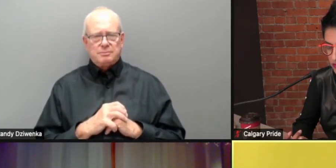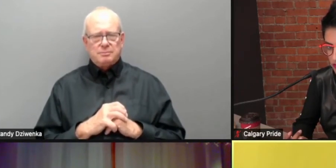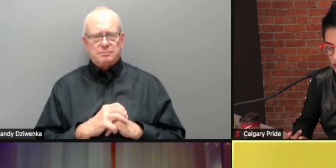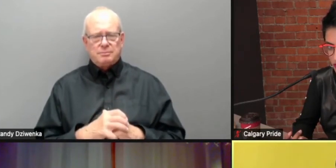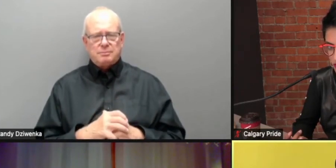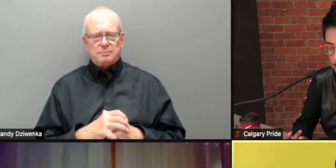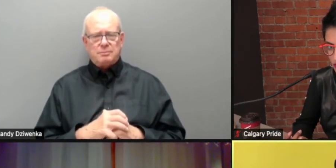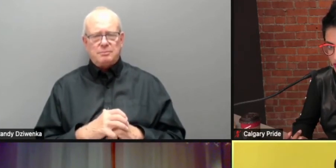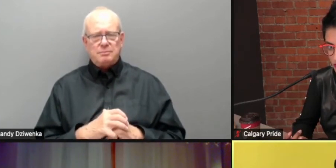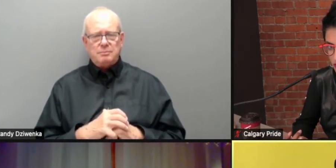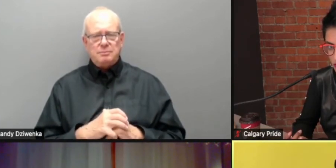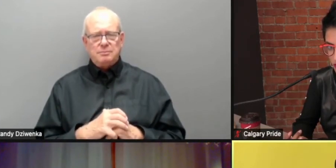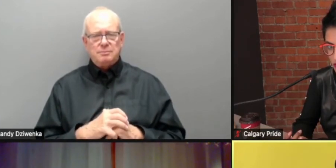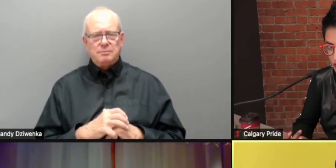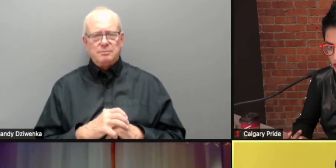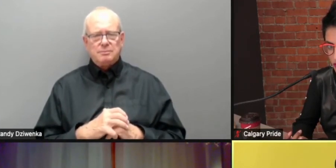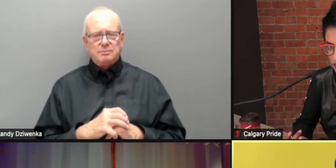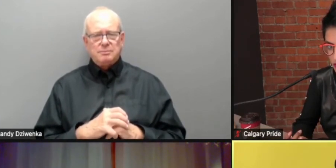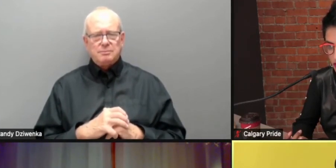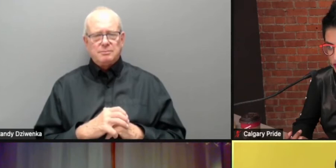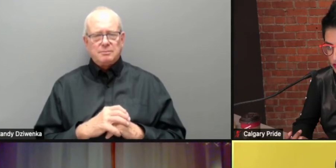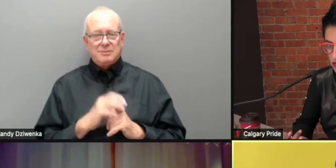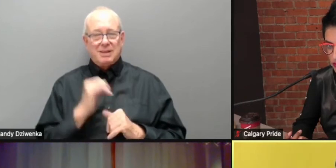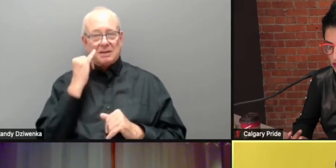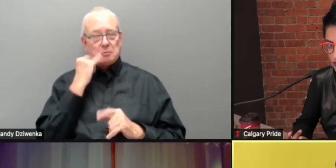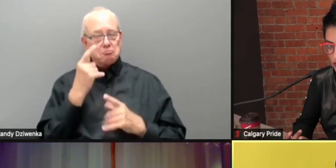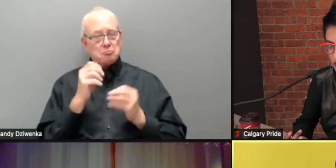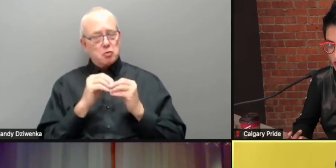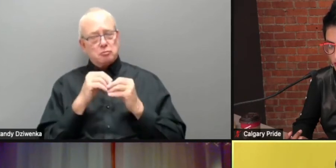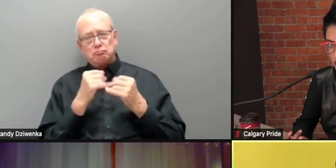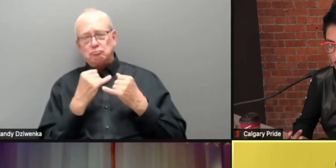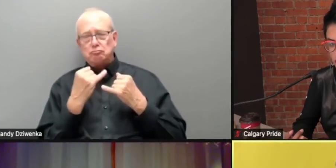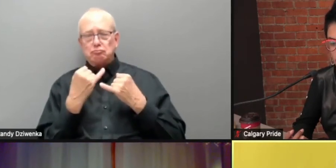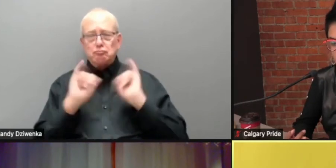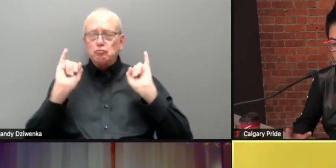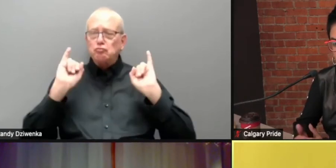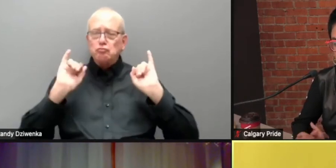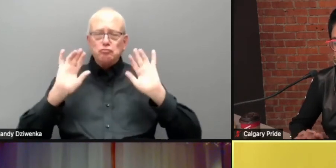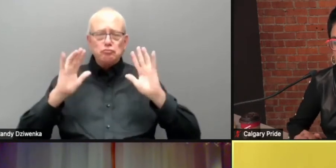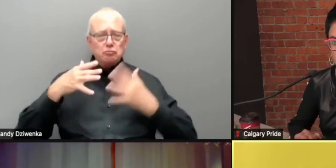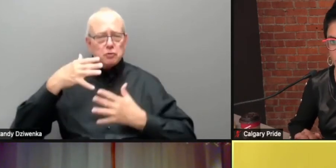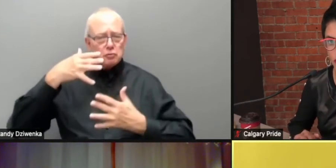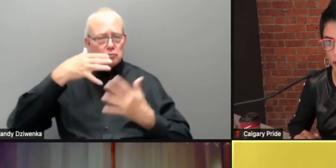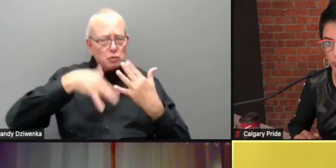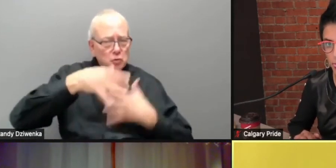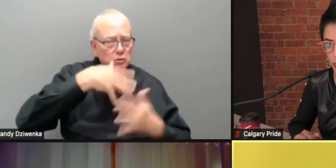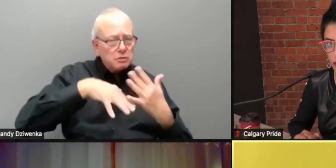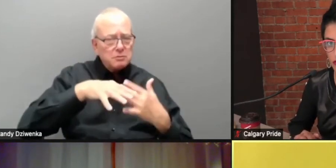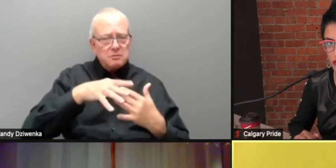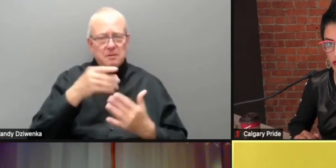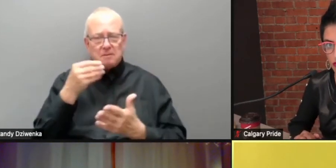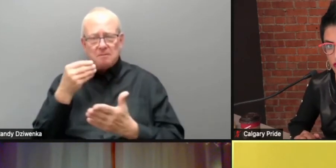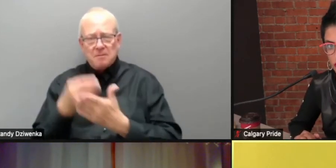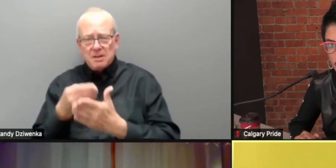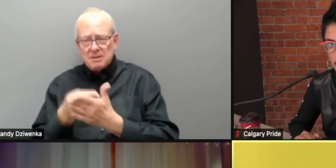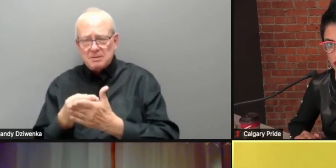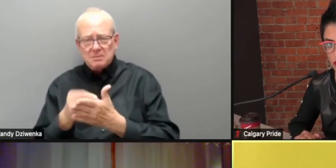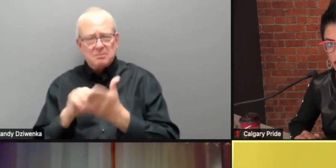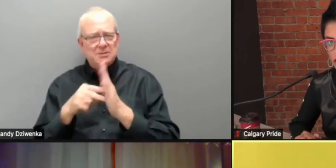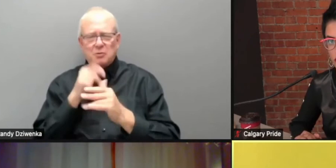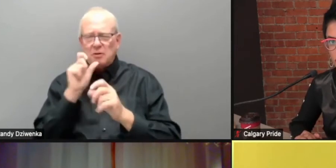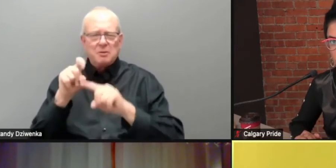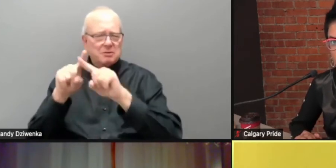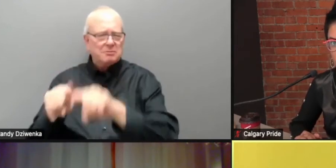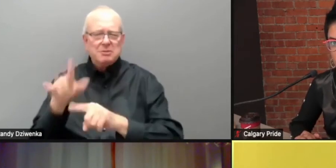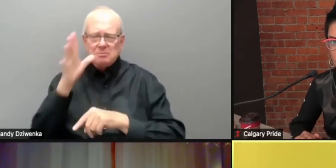These two are the key things before one needs to break the silence. Sometimes I do believe silence is important,